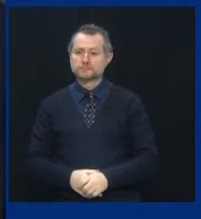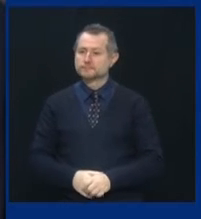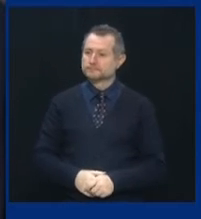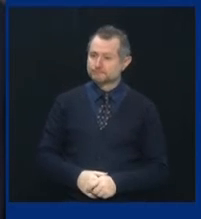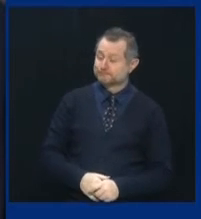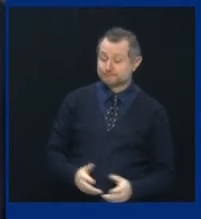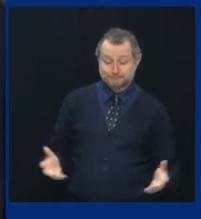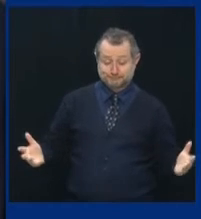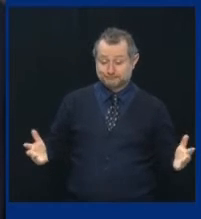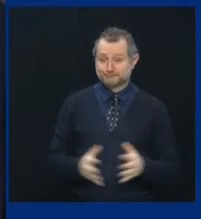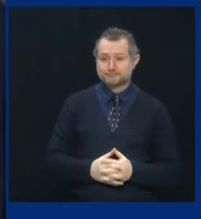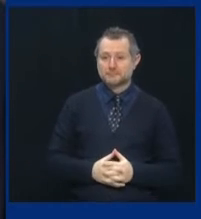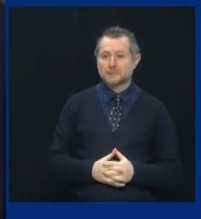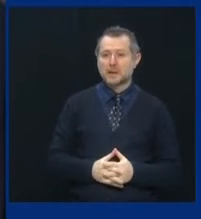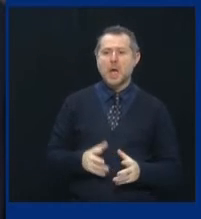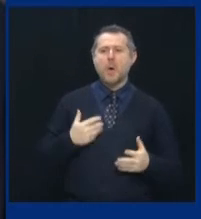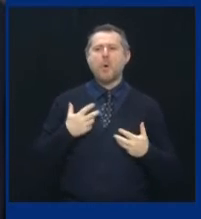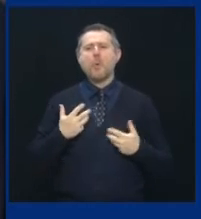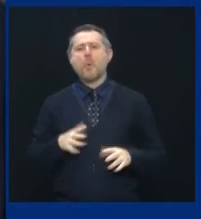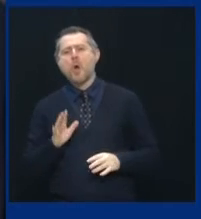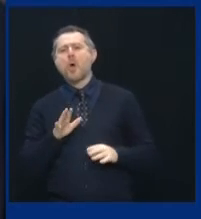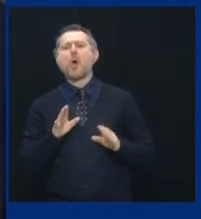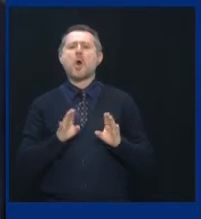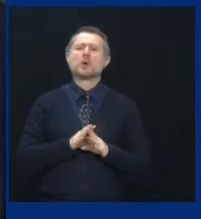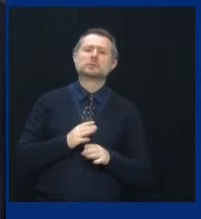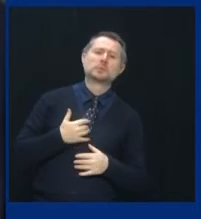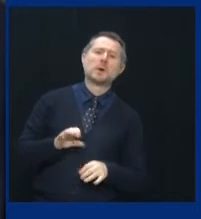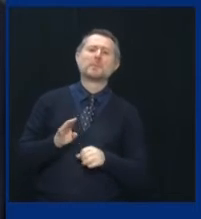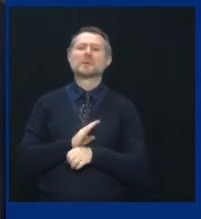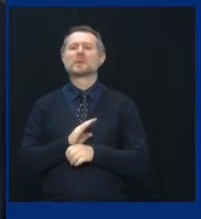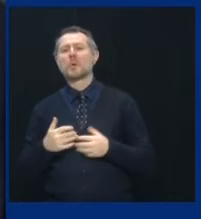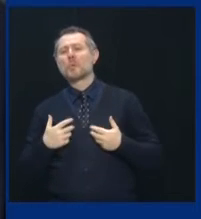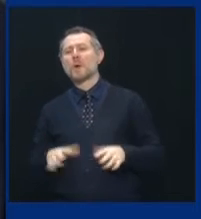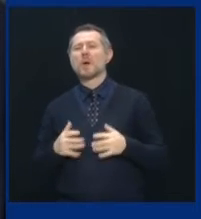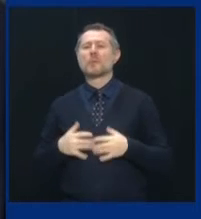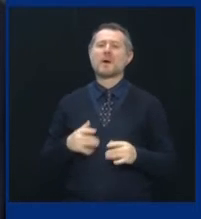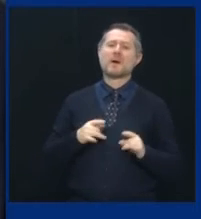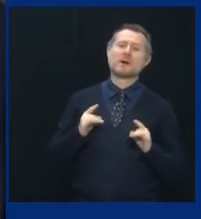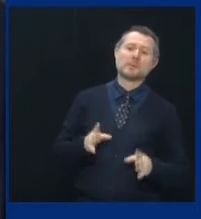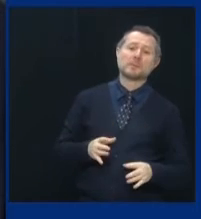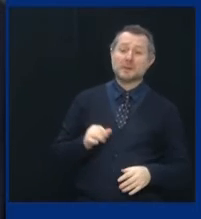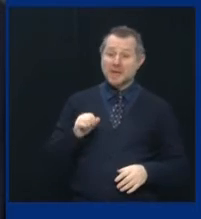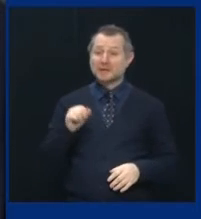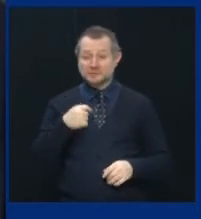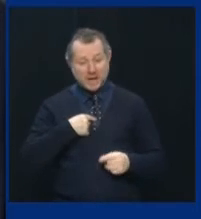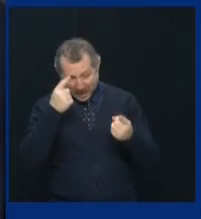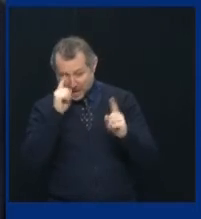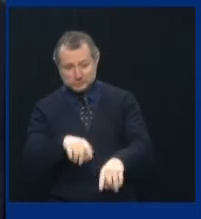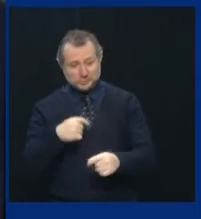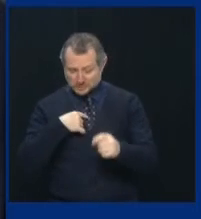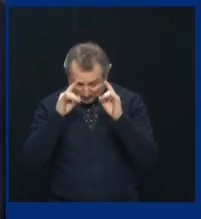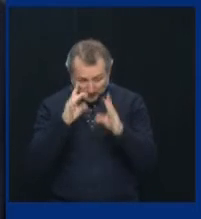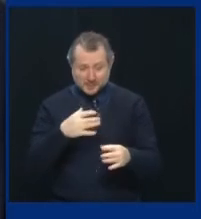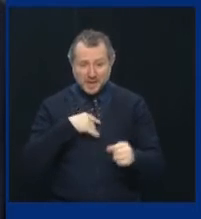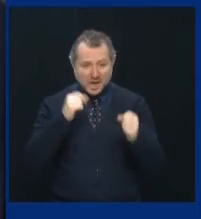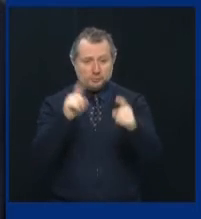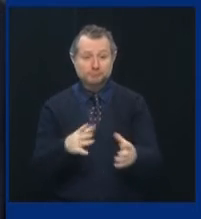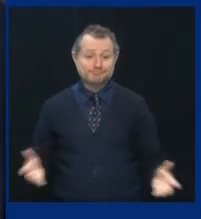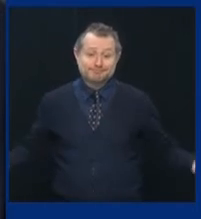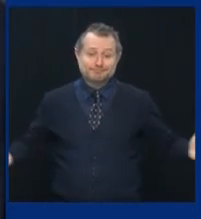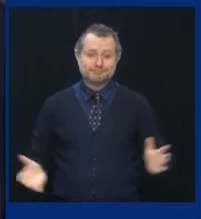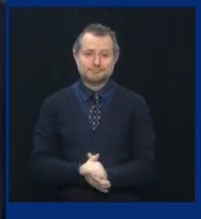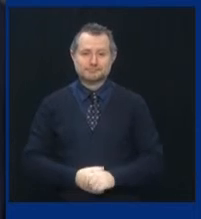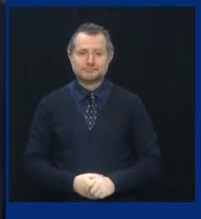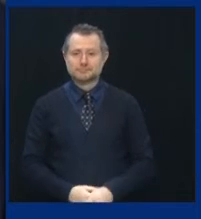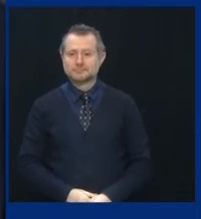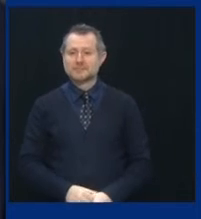well, we don't want to close down the economy. That's terrible. It is terrible. It is. And yes,